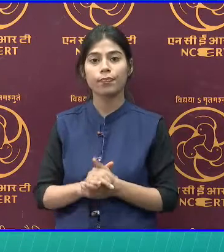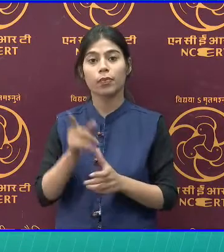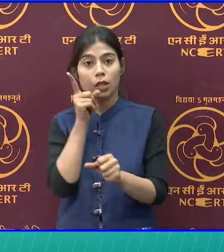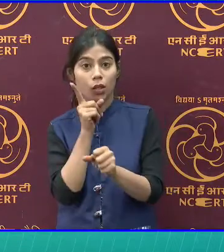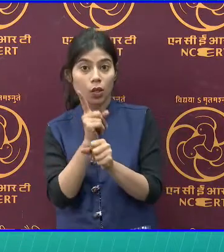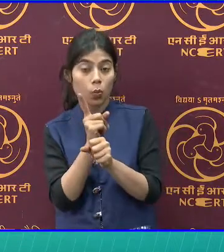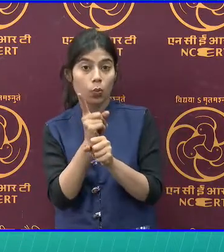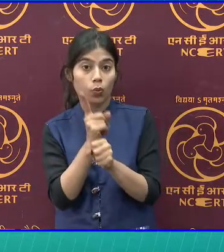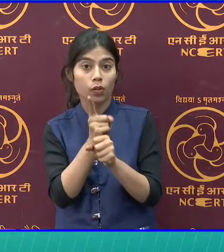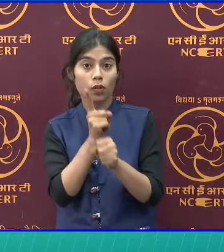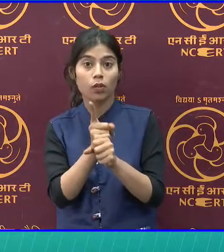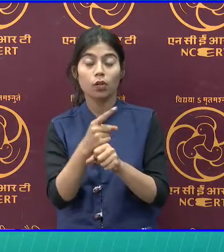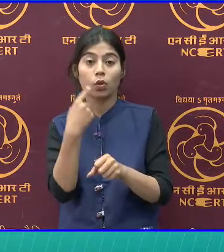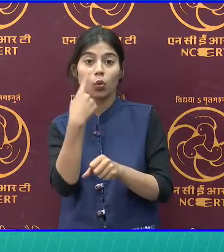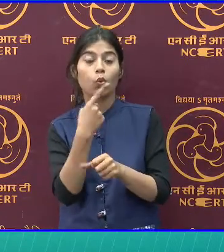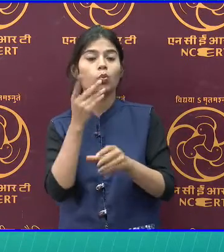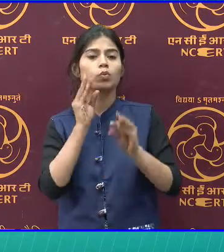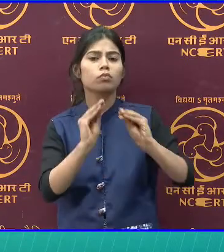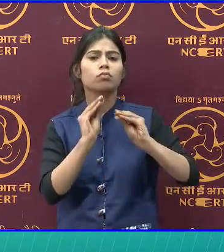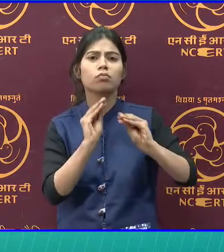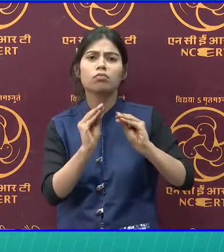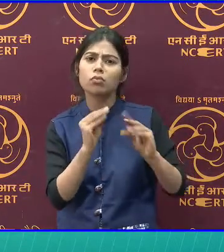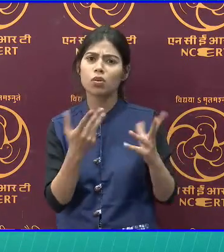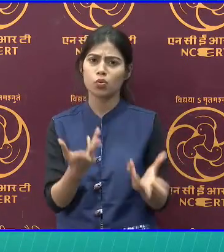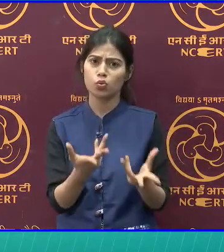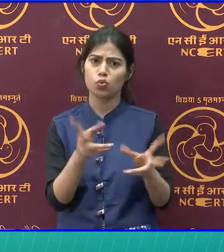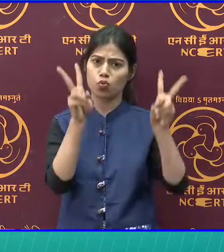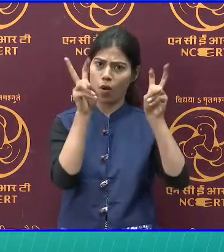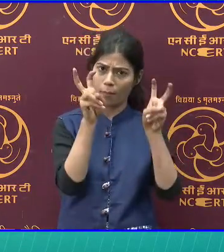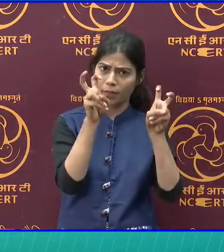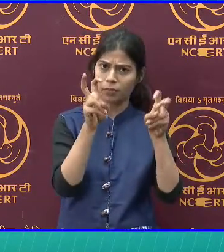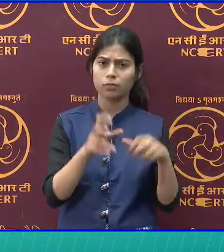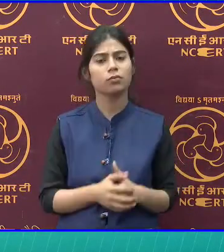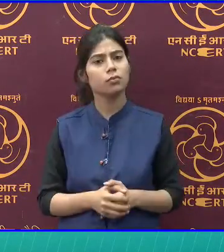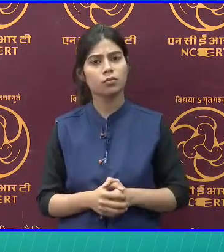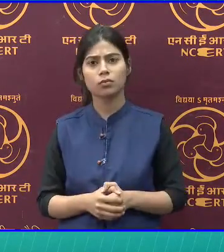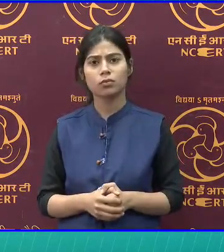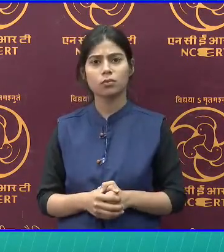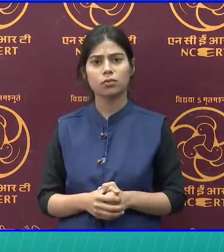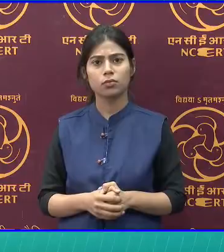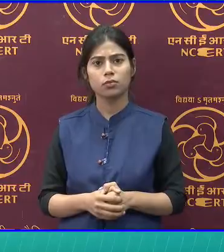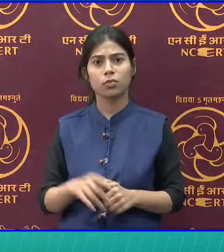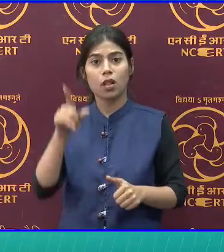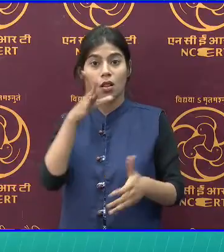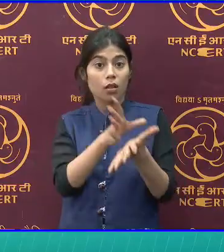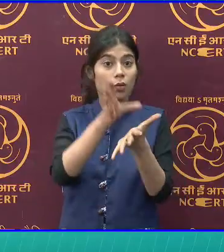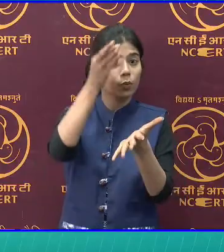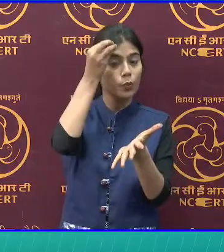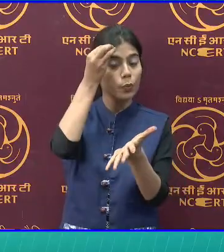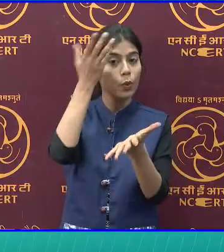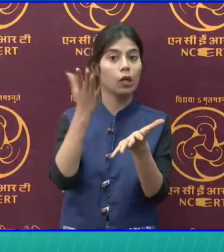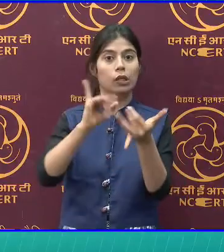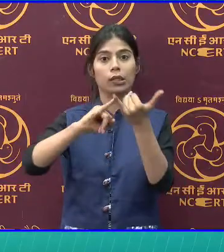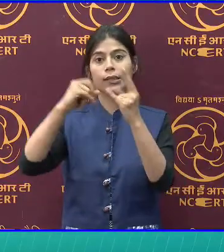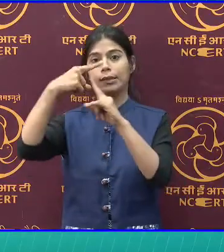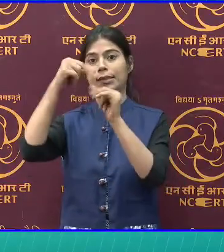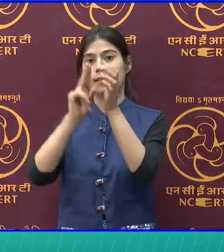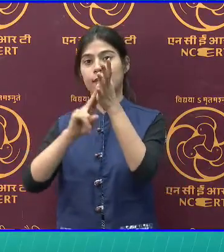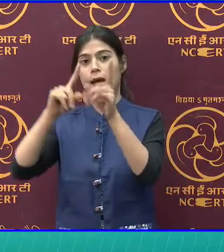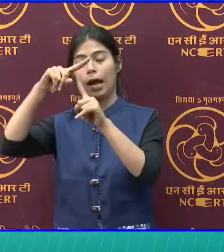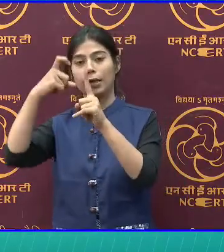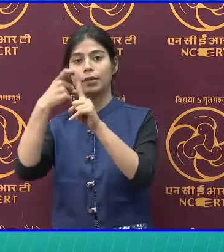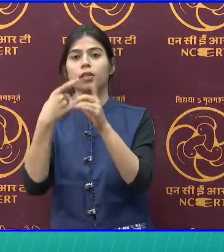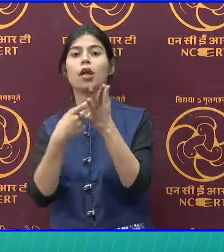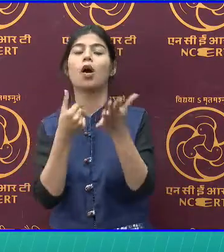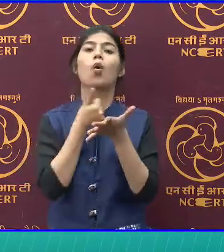the stakeholders should know why they are teaching so and so topic. Right. And it's also this particular learning standards approach also will help empower